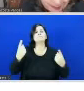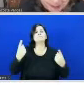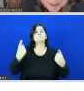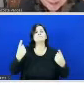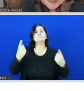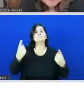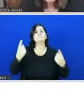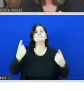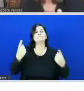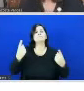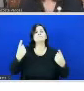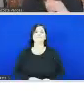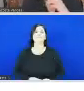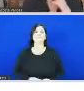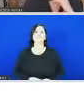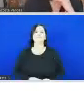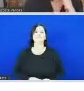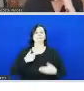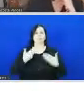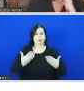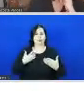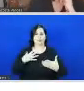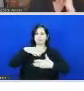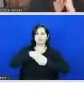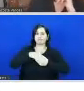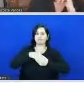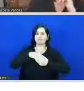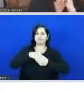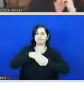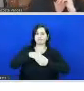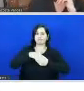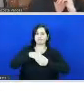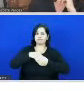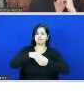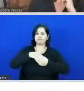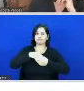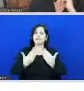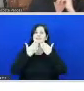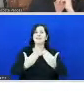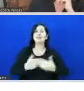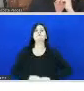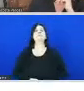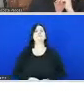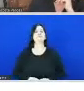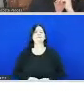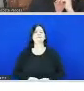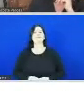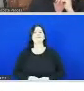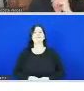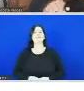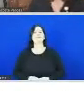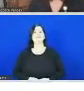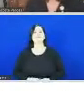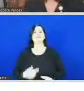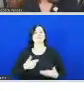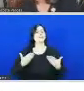foro. Bueno, nosotras lo que estamos viendo es que el COVID es un efecto expulsión. Ya muchas mujeres